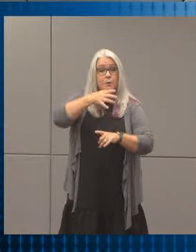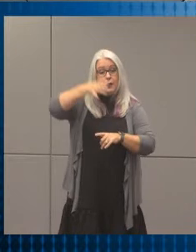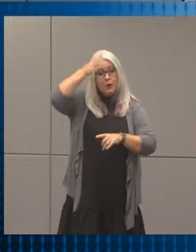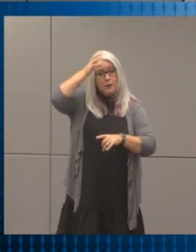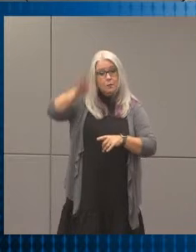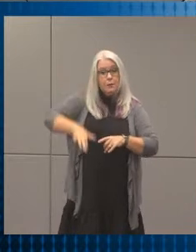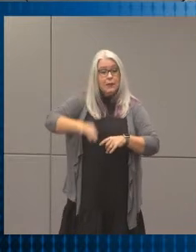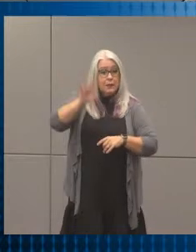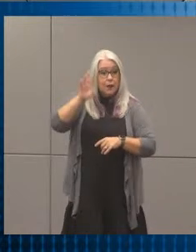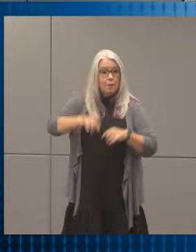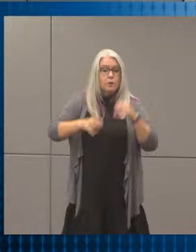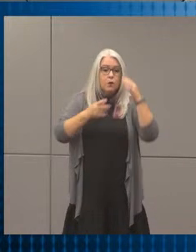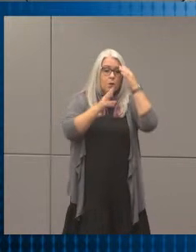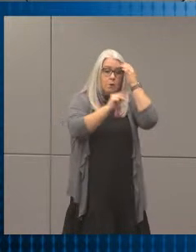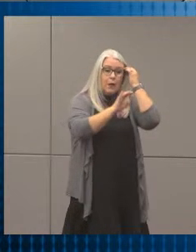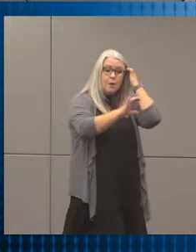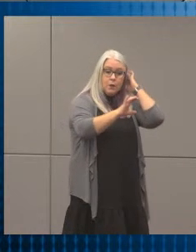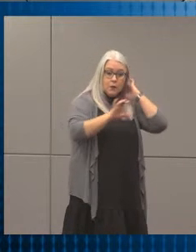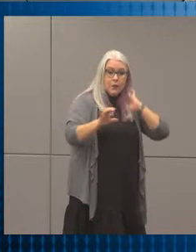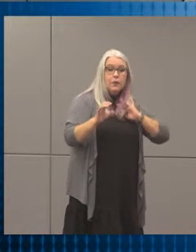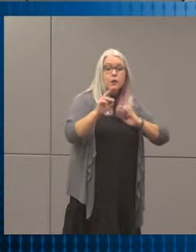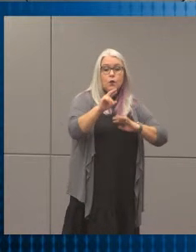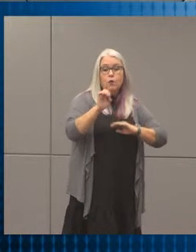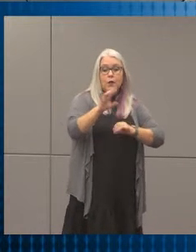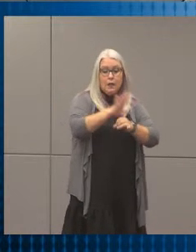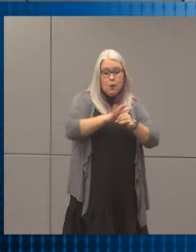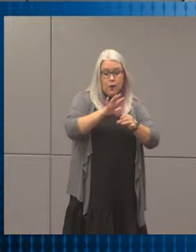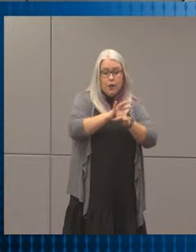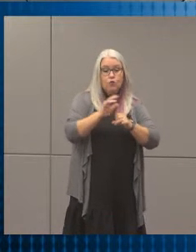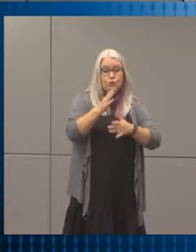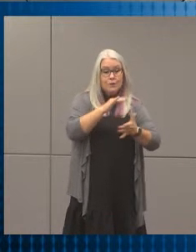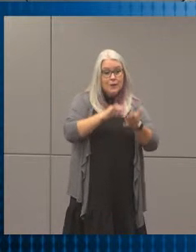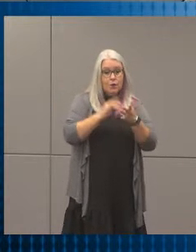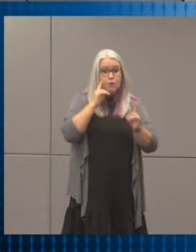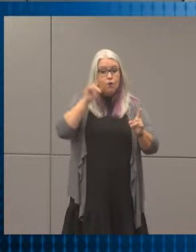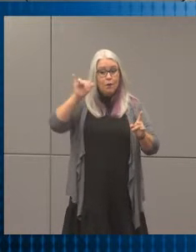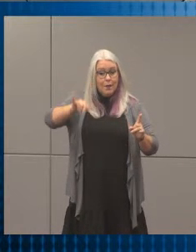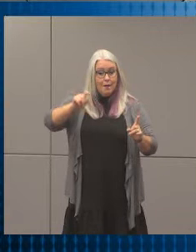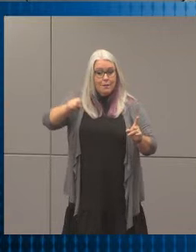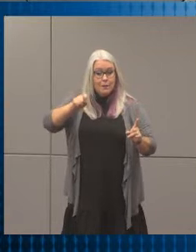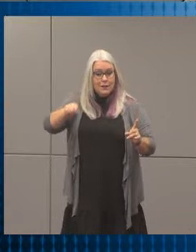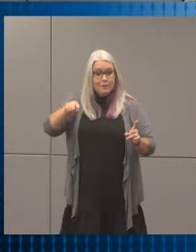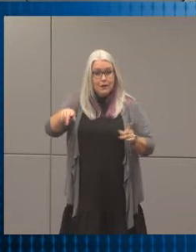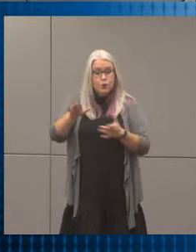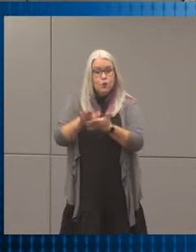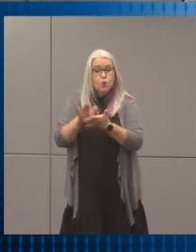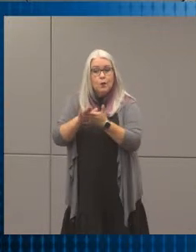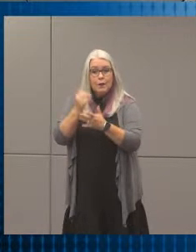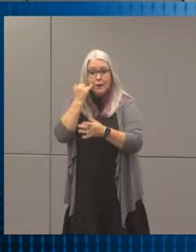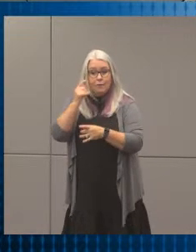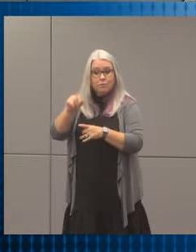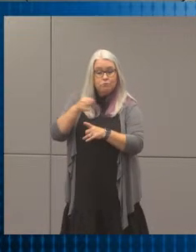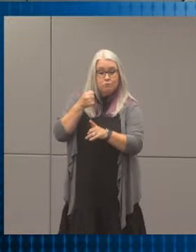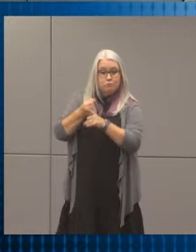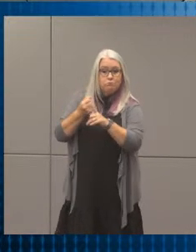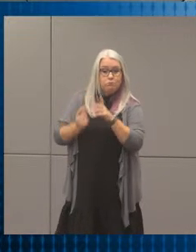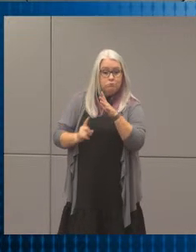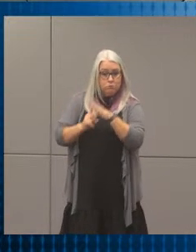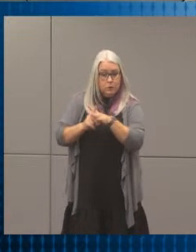Community College is a relocation center for that school in case of incidents such as this. So